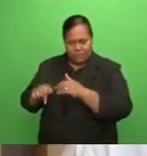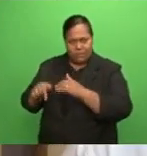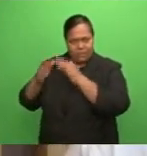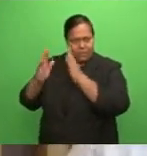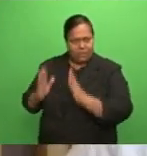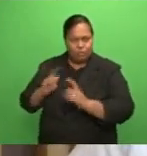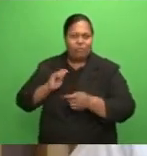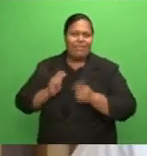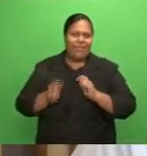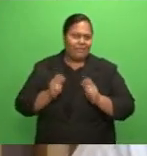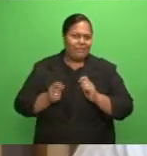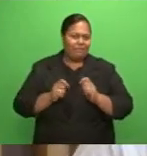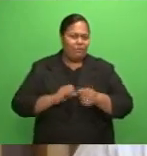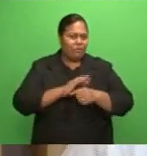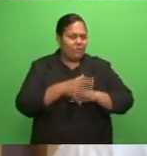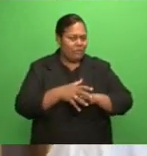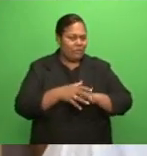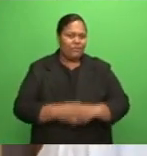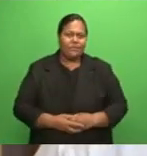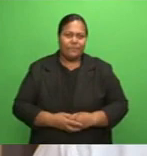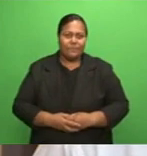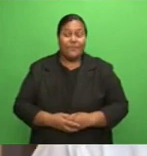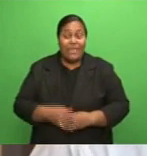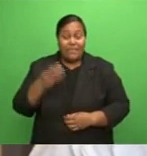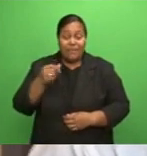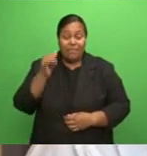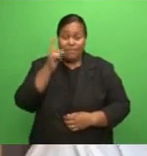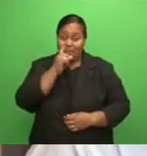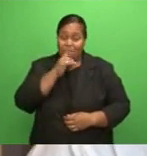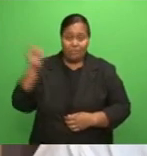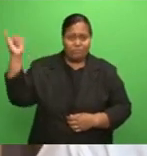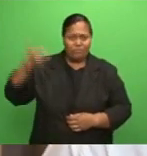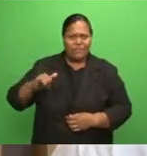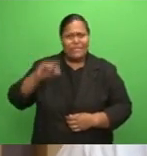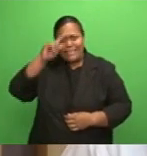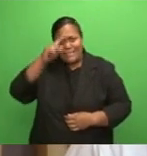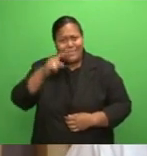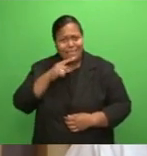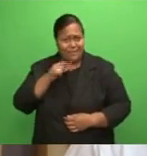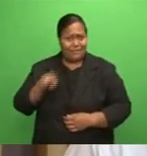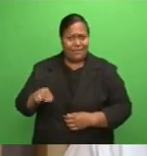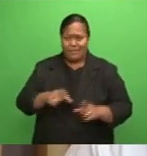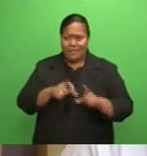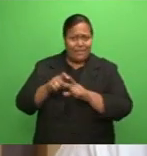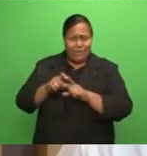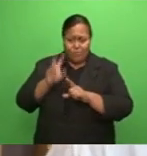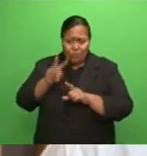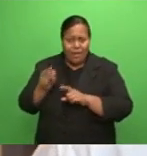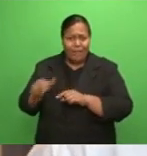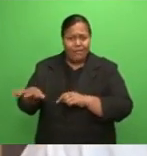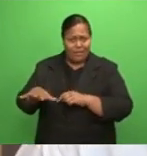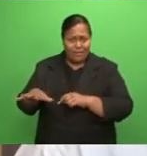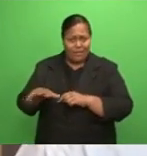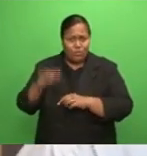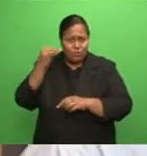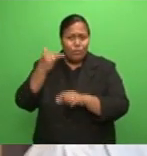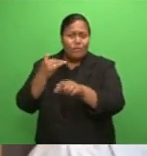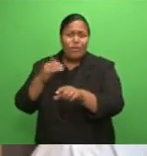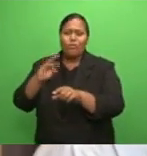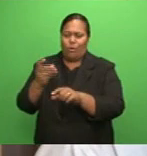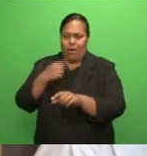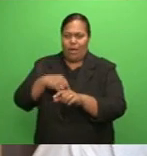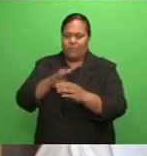there are some people that are returning, they're also very sick. So sometimes it's very difficult to look after them in a room. So we replicate quarantine